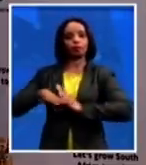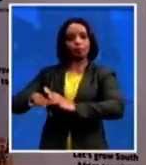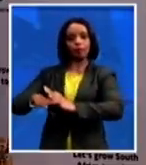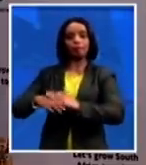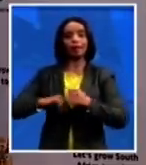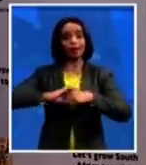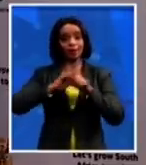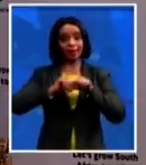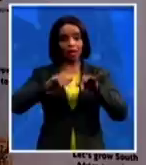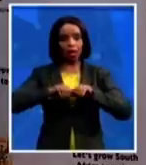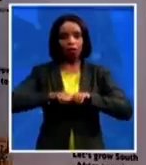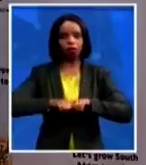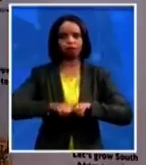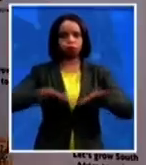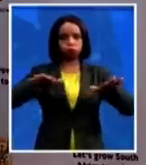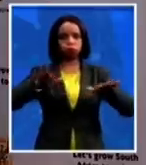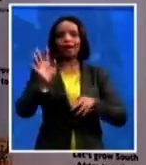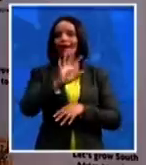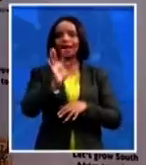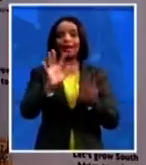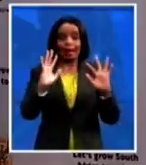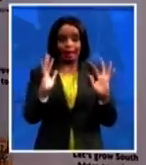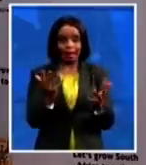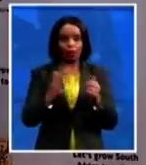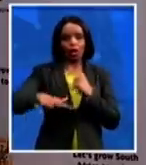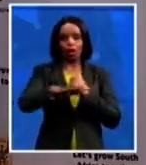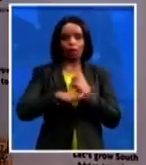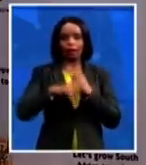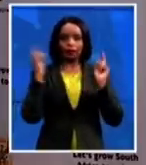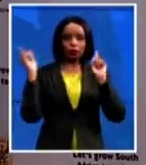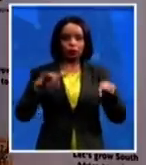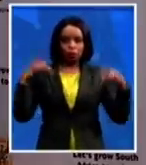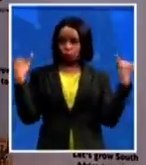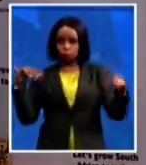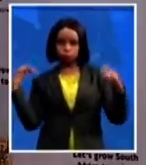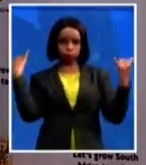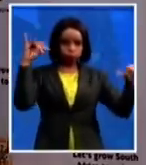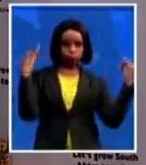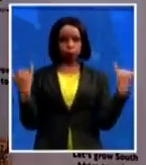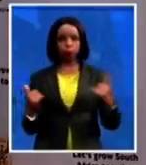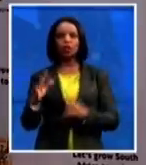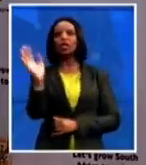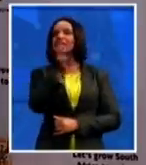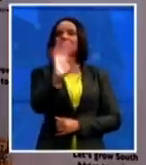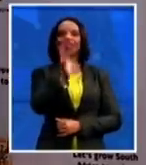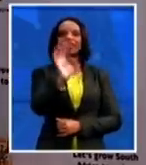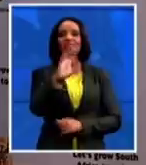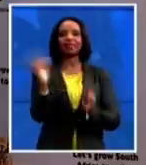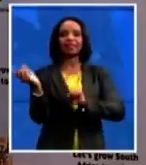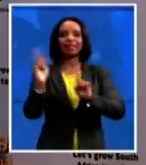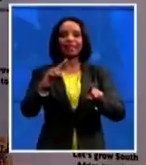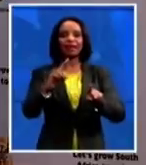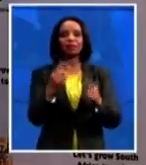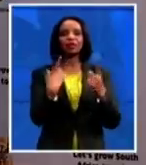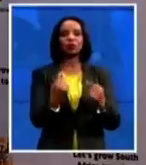events such as festivals and parties. Together we can fight back by being responsible and